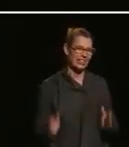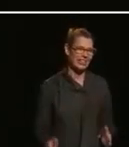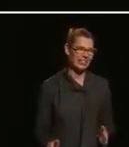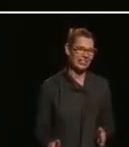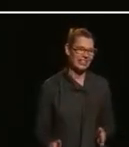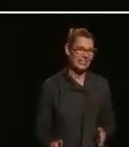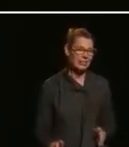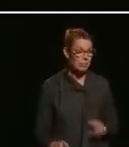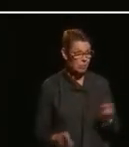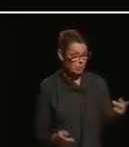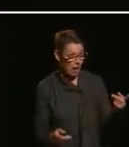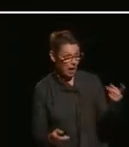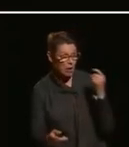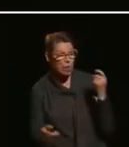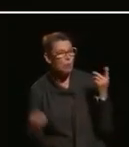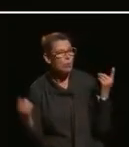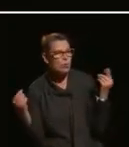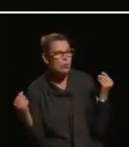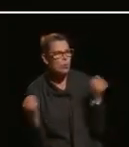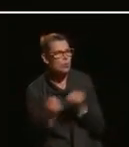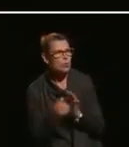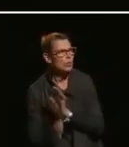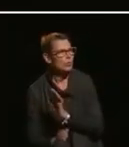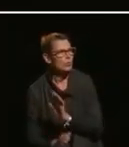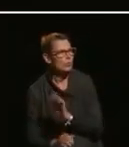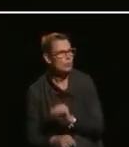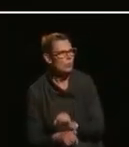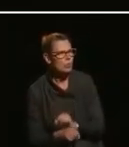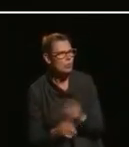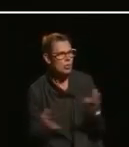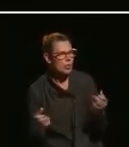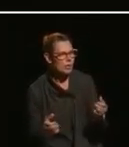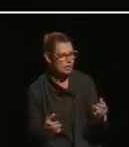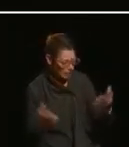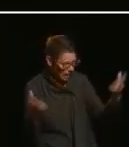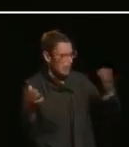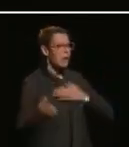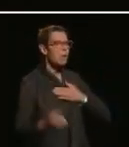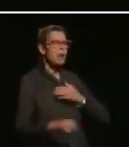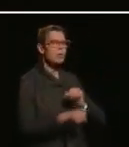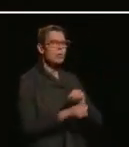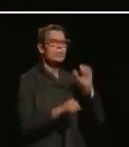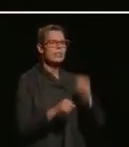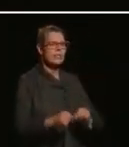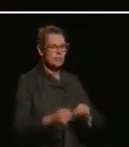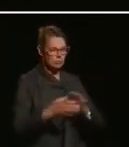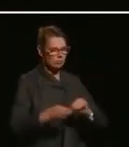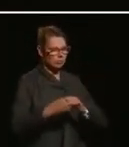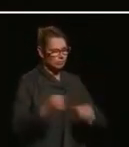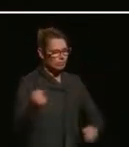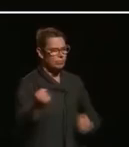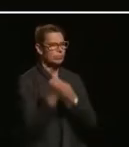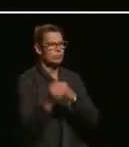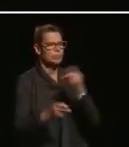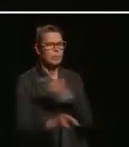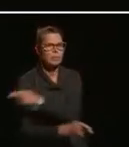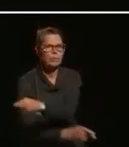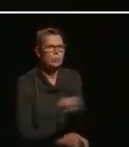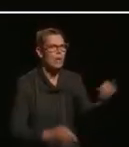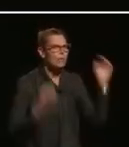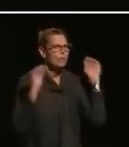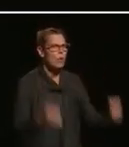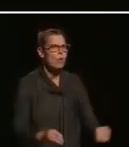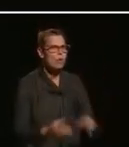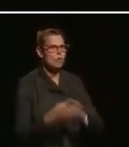work, I would say, I want my work to be a voice for the voiceless. So clearly, somewhere within me, I knew that